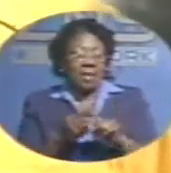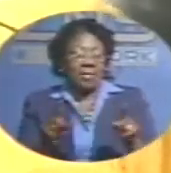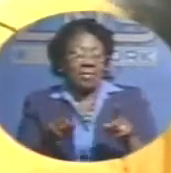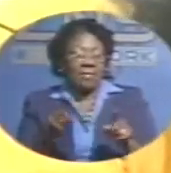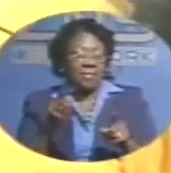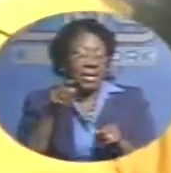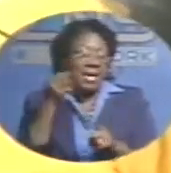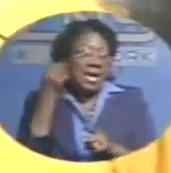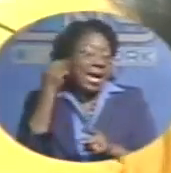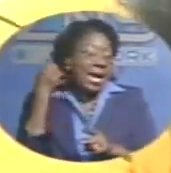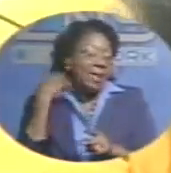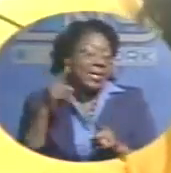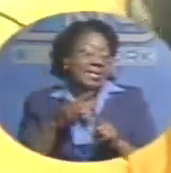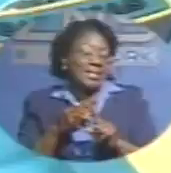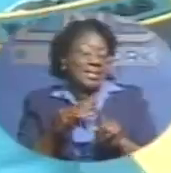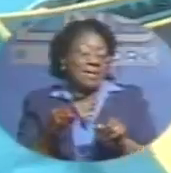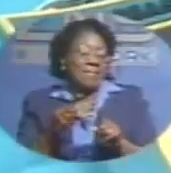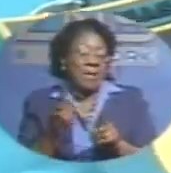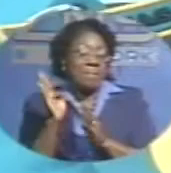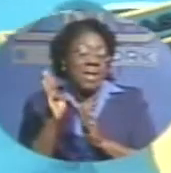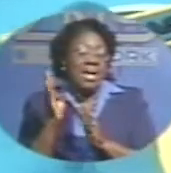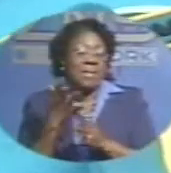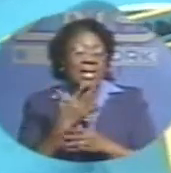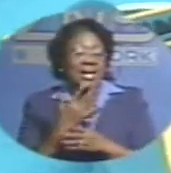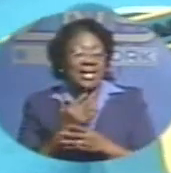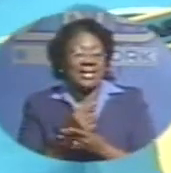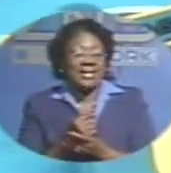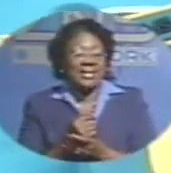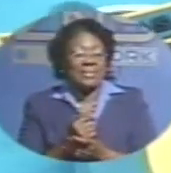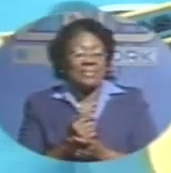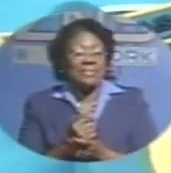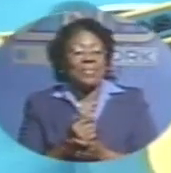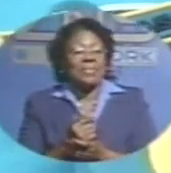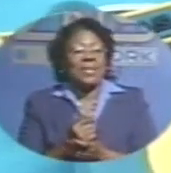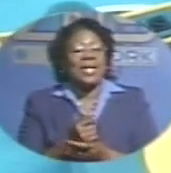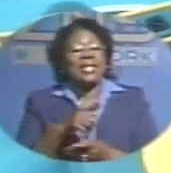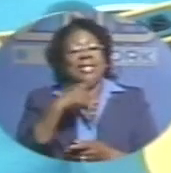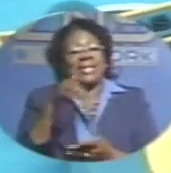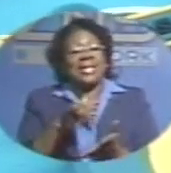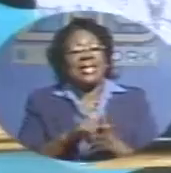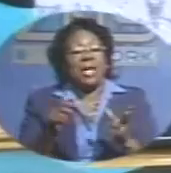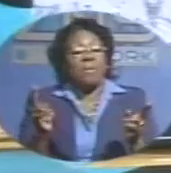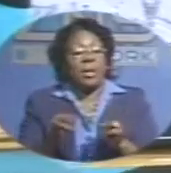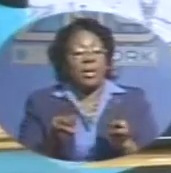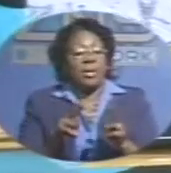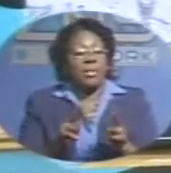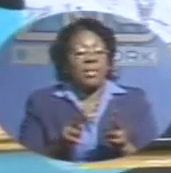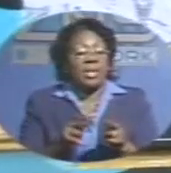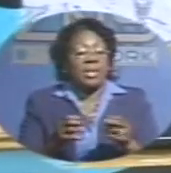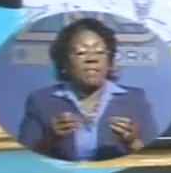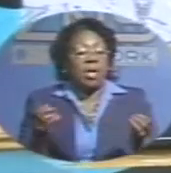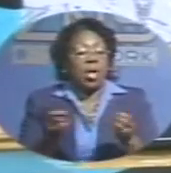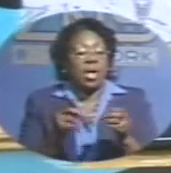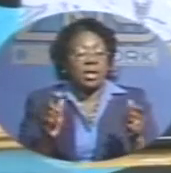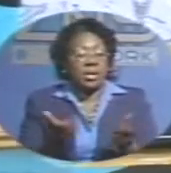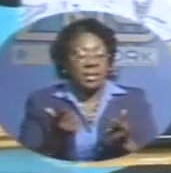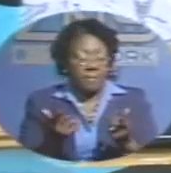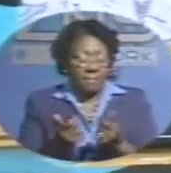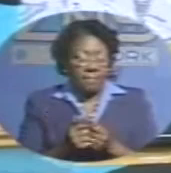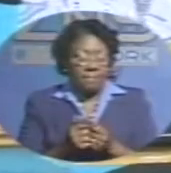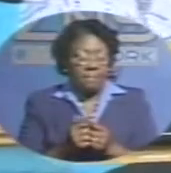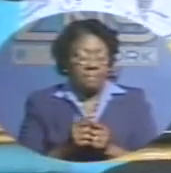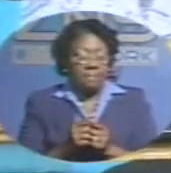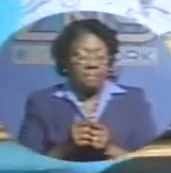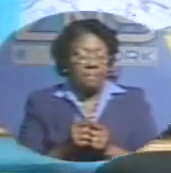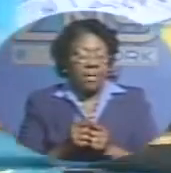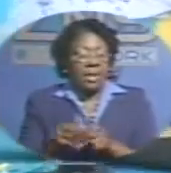Bohemian colors and see how they work out. Roland Hanna say they are very much stocked and do not plan on running out of any of the